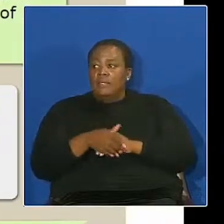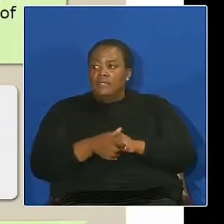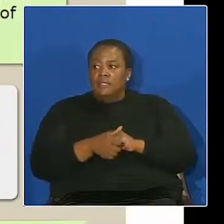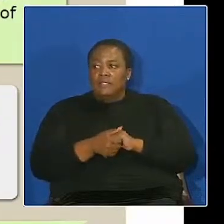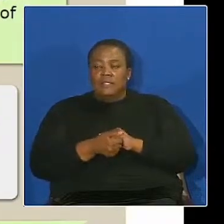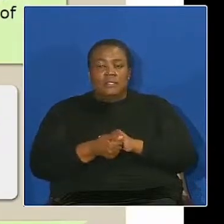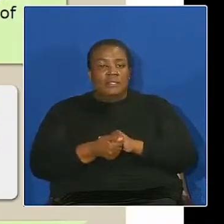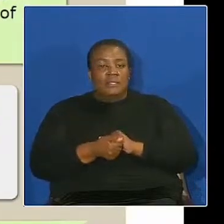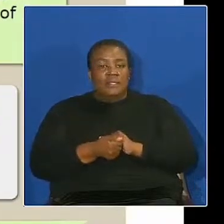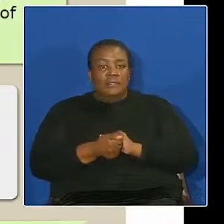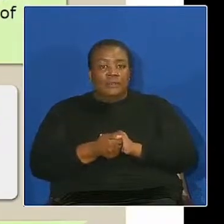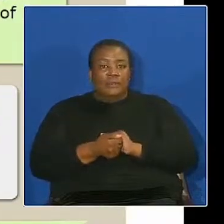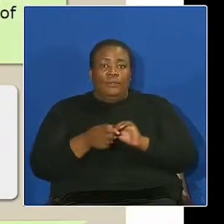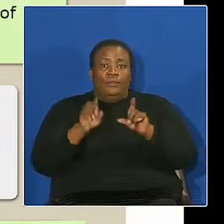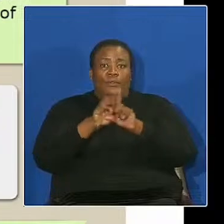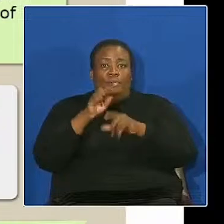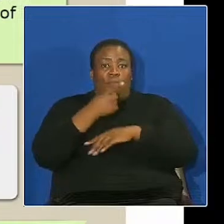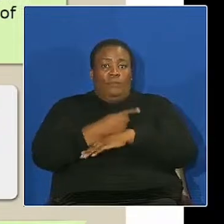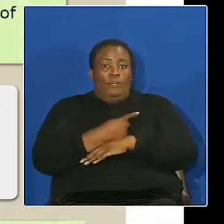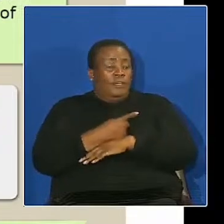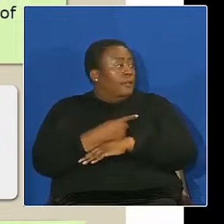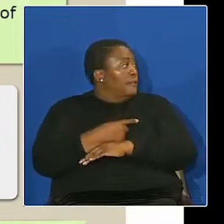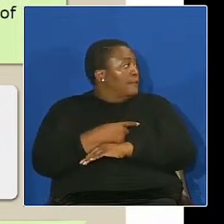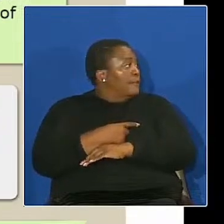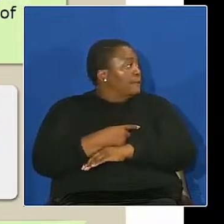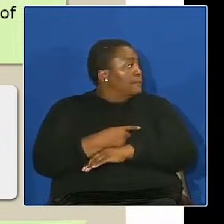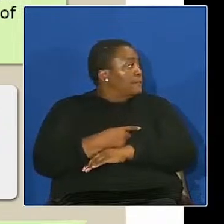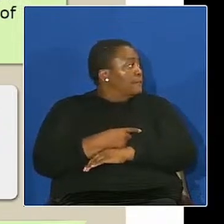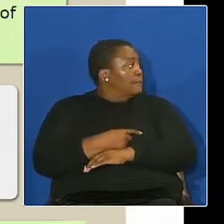Then on the same day,